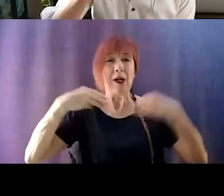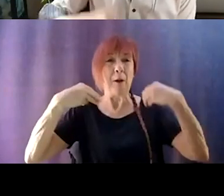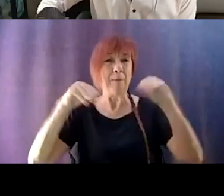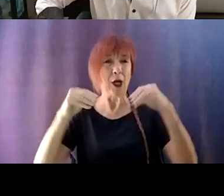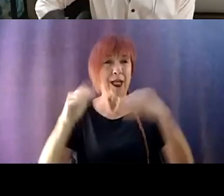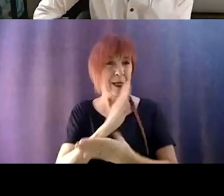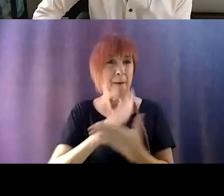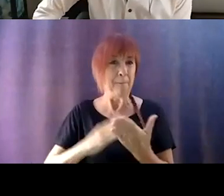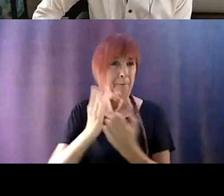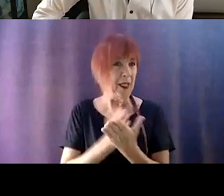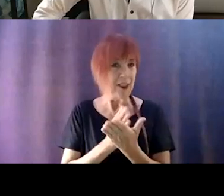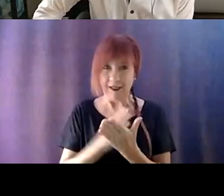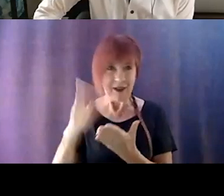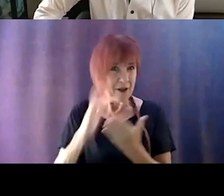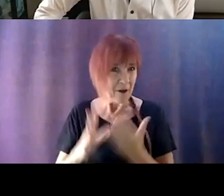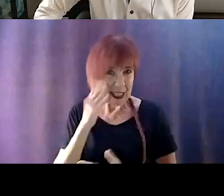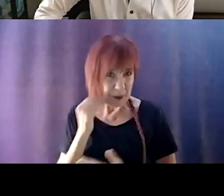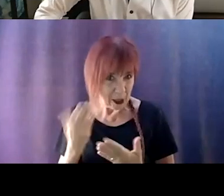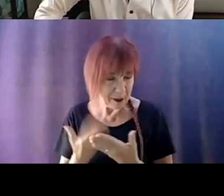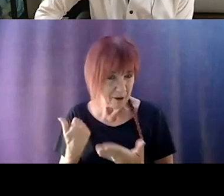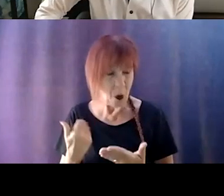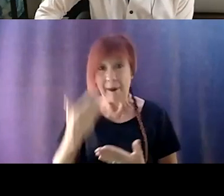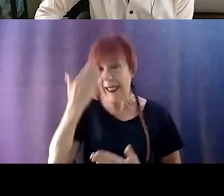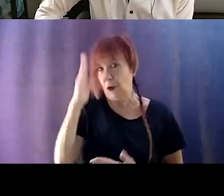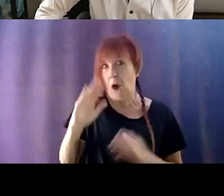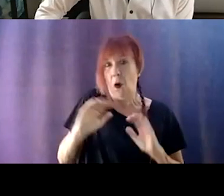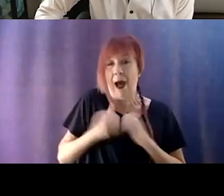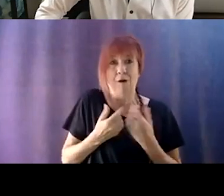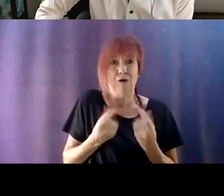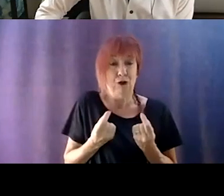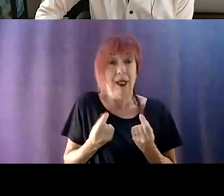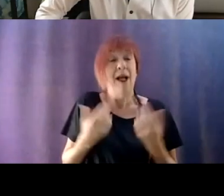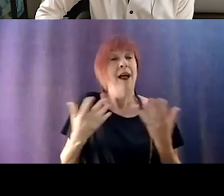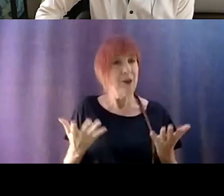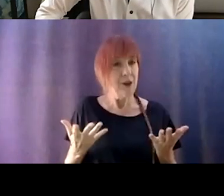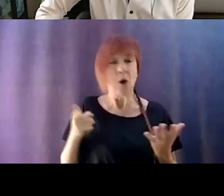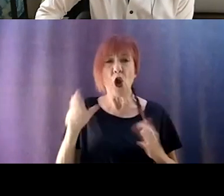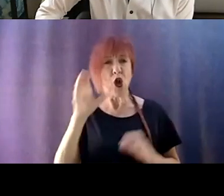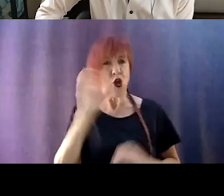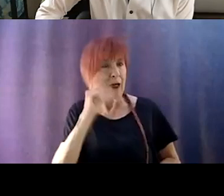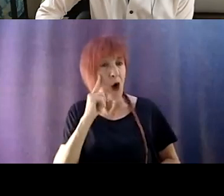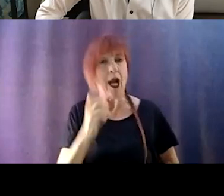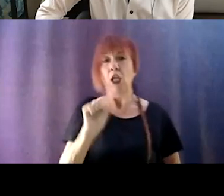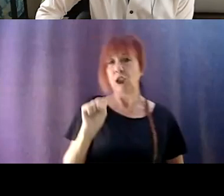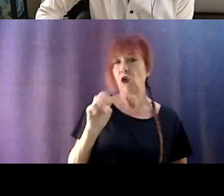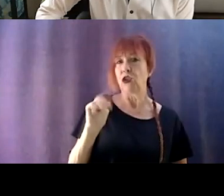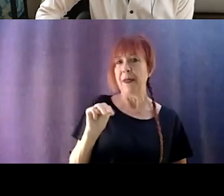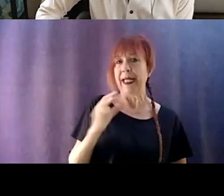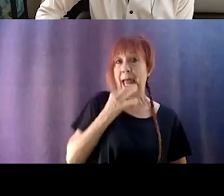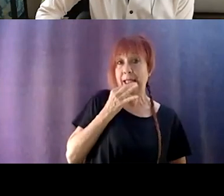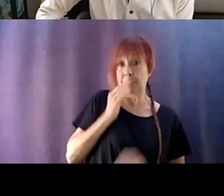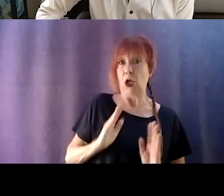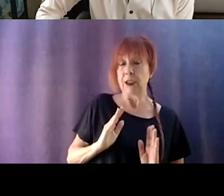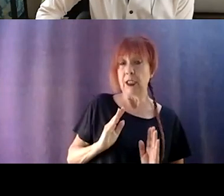never done before. It's something that they don't know how to do per se. So they're looking for, yes, social media experts, ad agencies that can